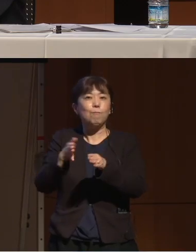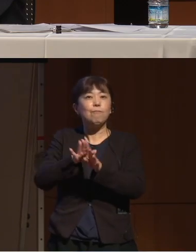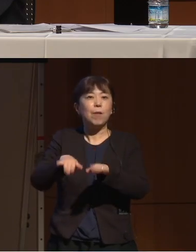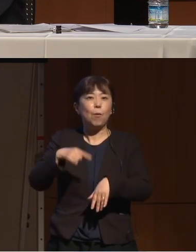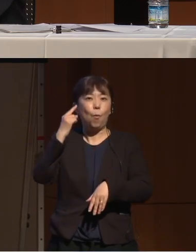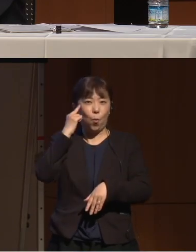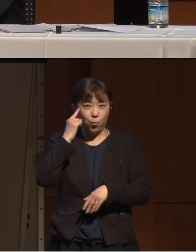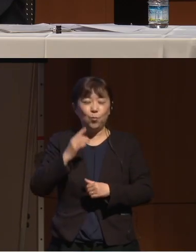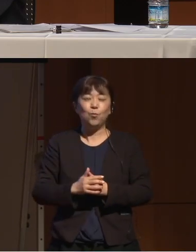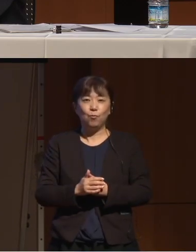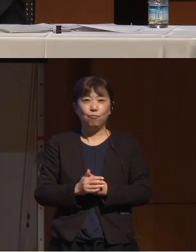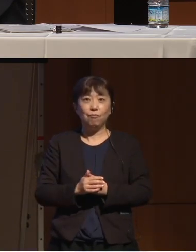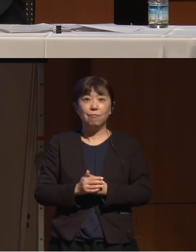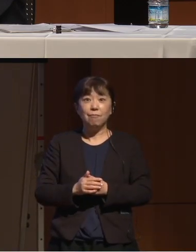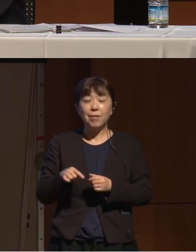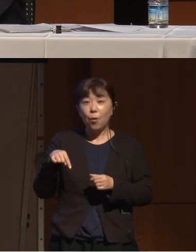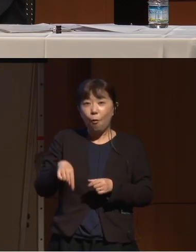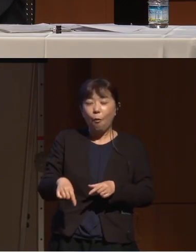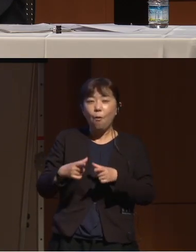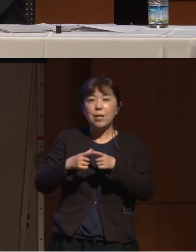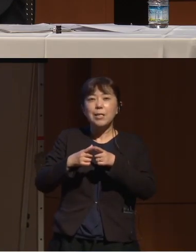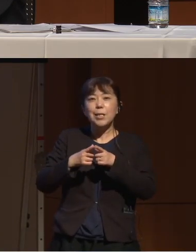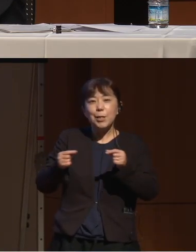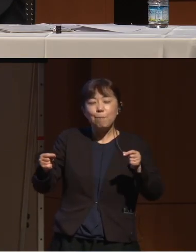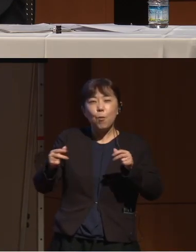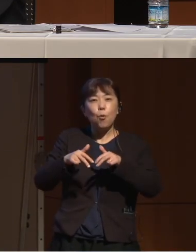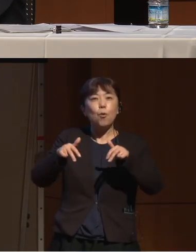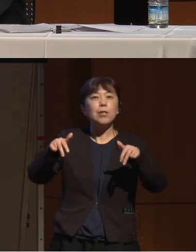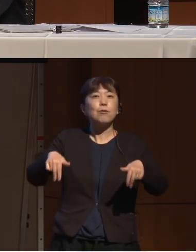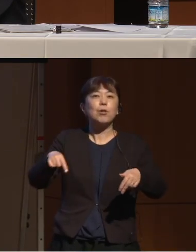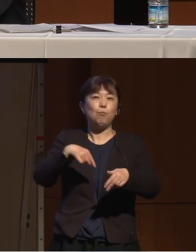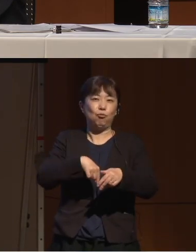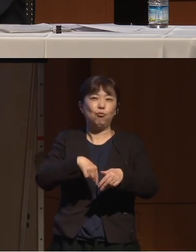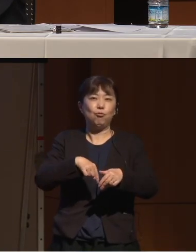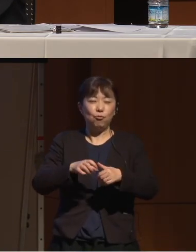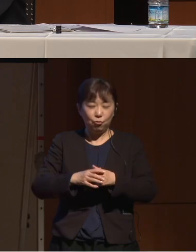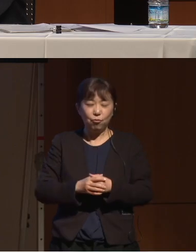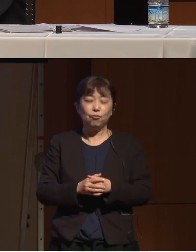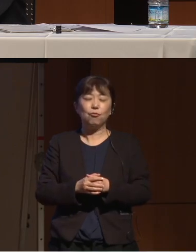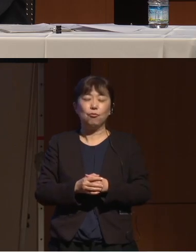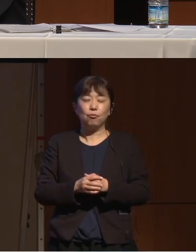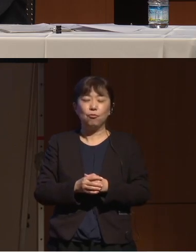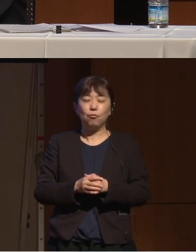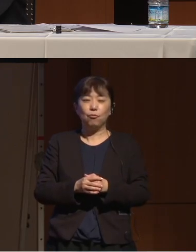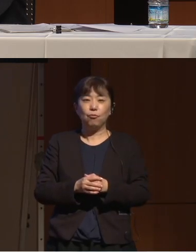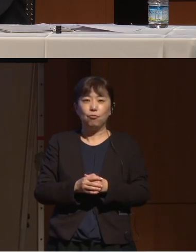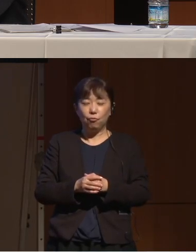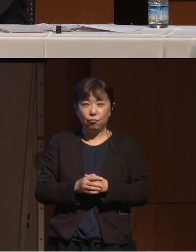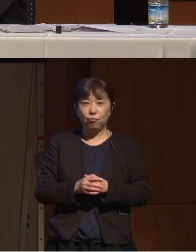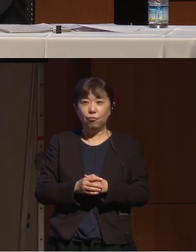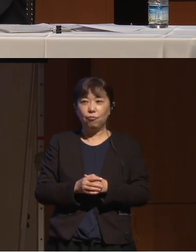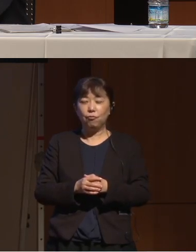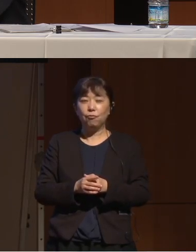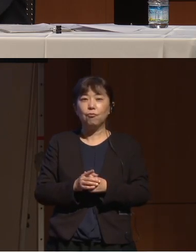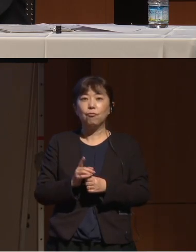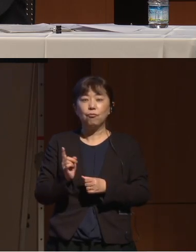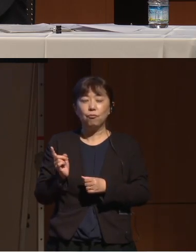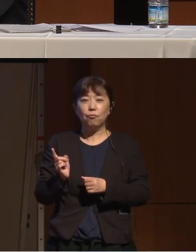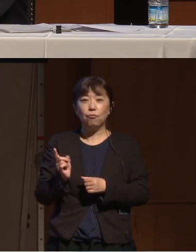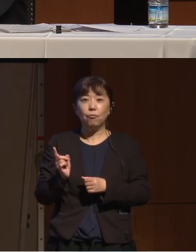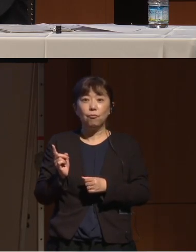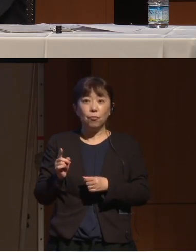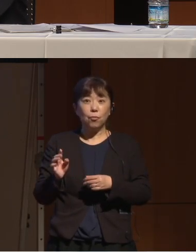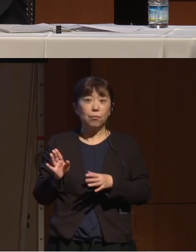Japan, for both of those, one of the key issues is human resource development.